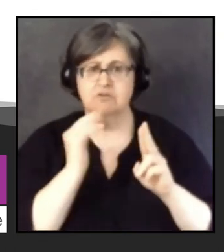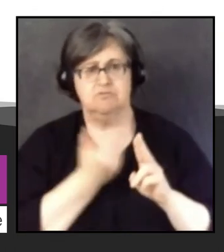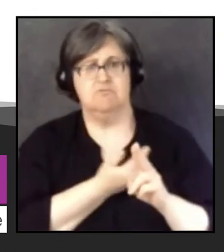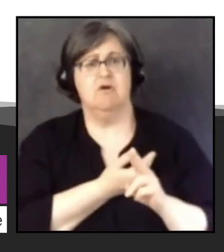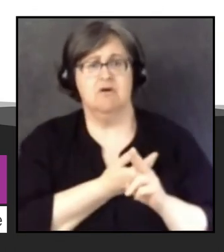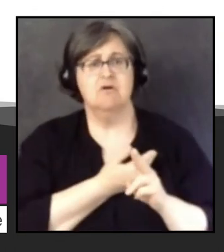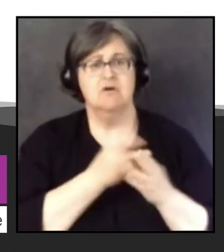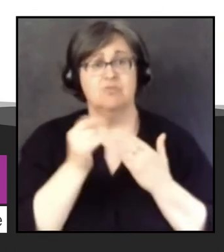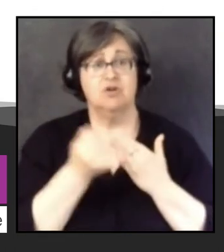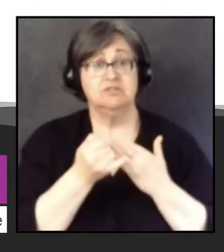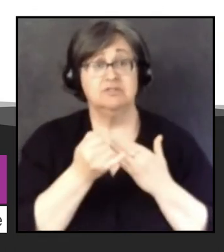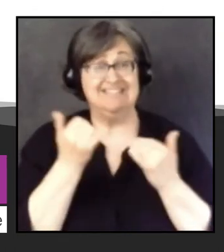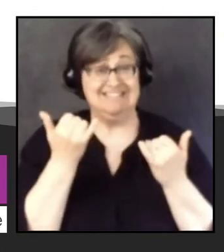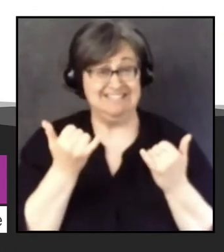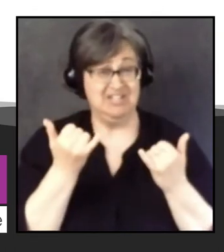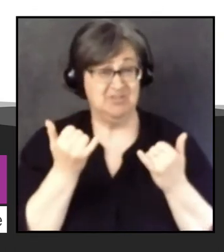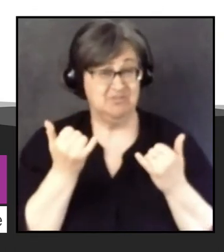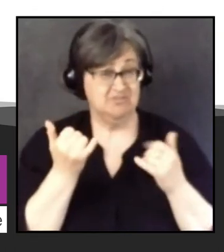Can we go back